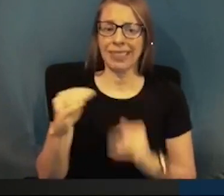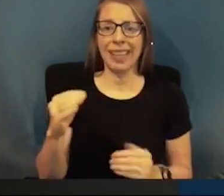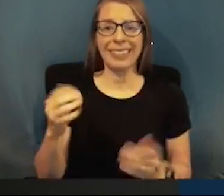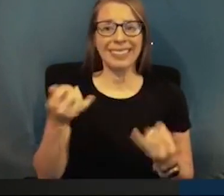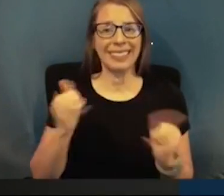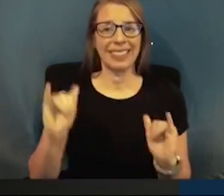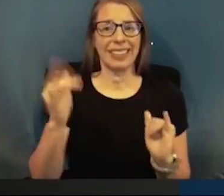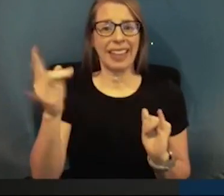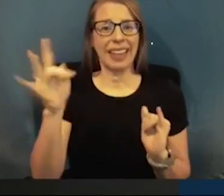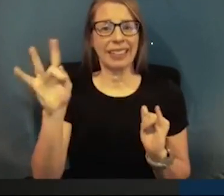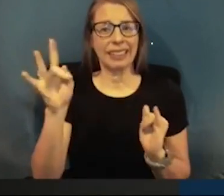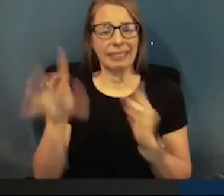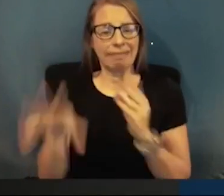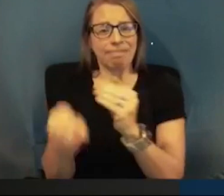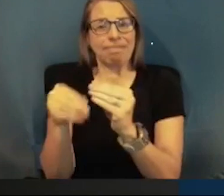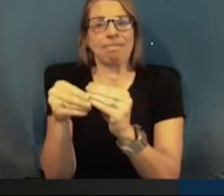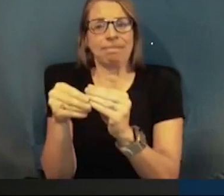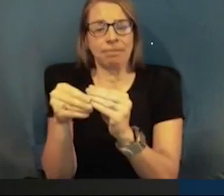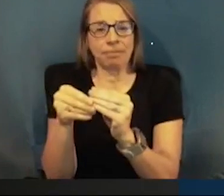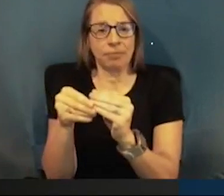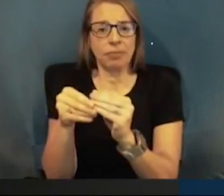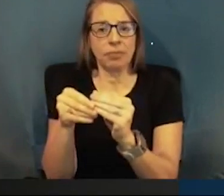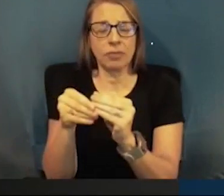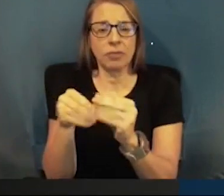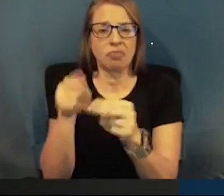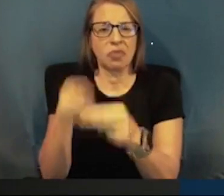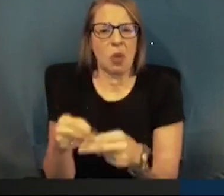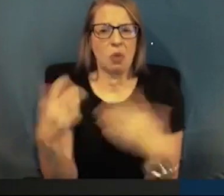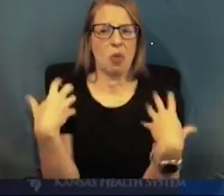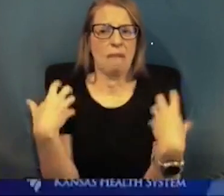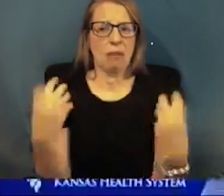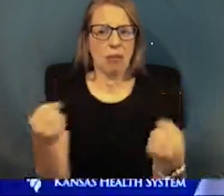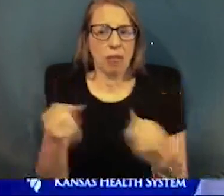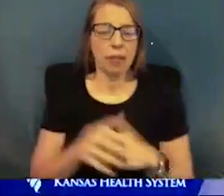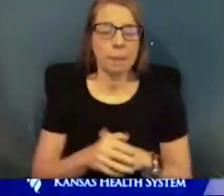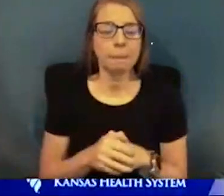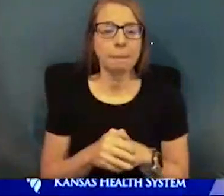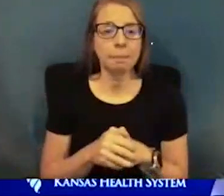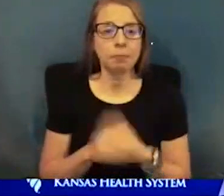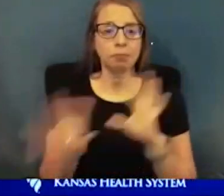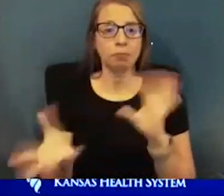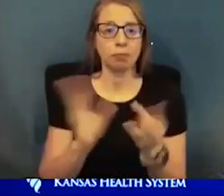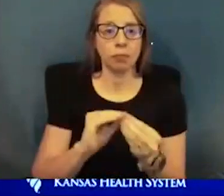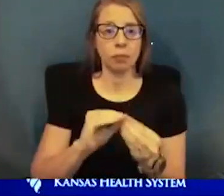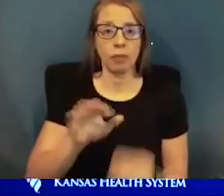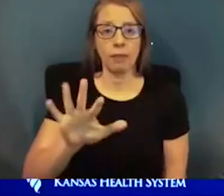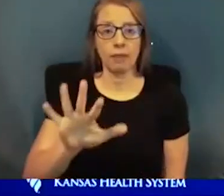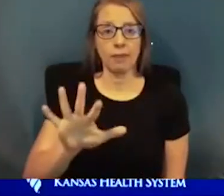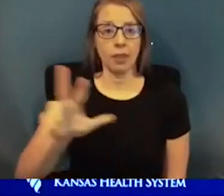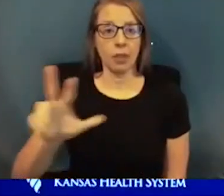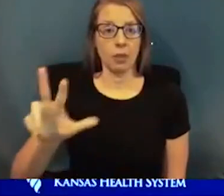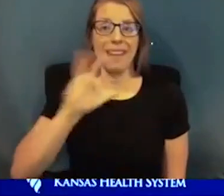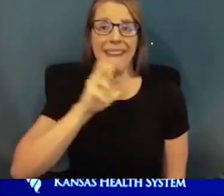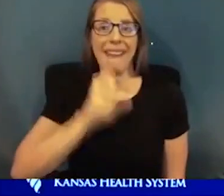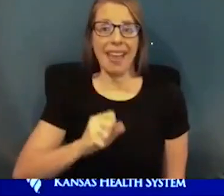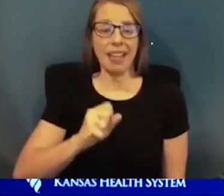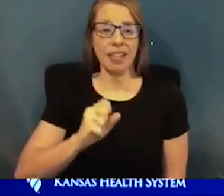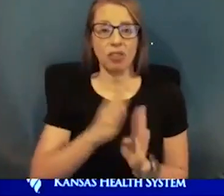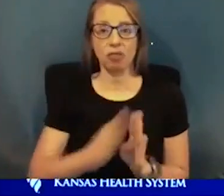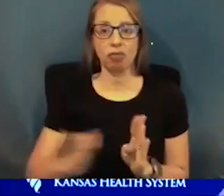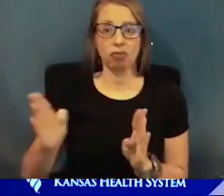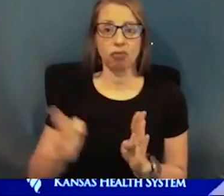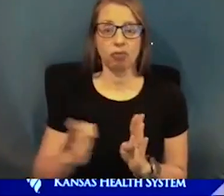additional patients in that recovery period, so a total of 53. The ages for those range